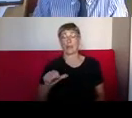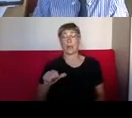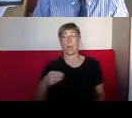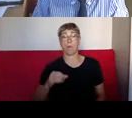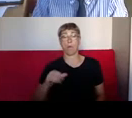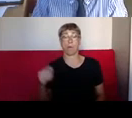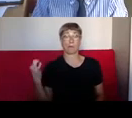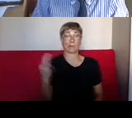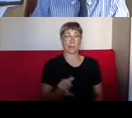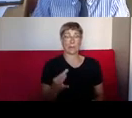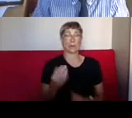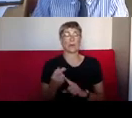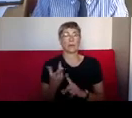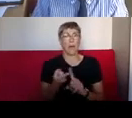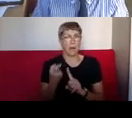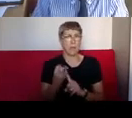2, to make it